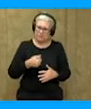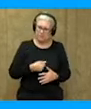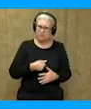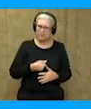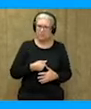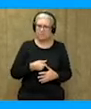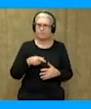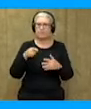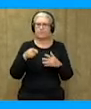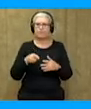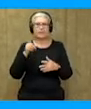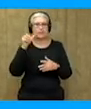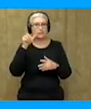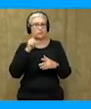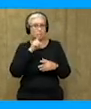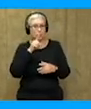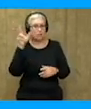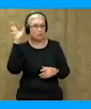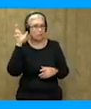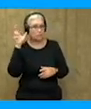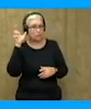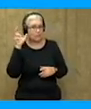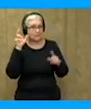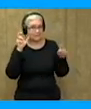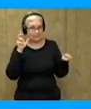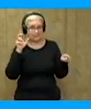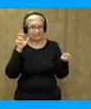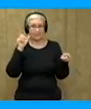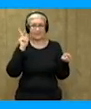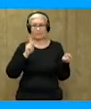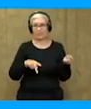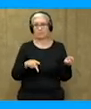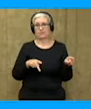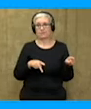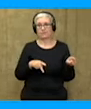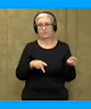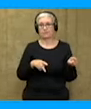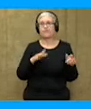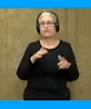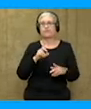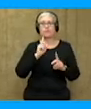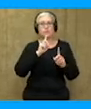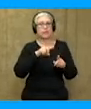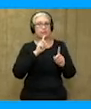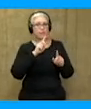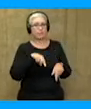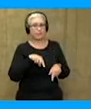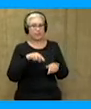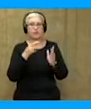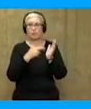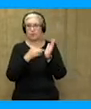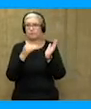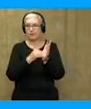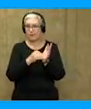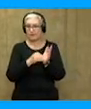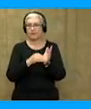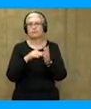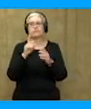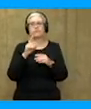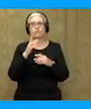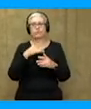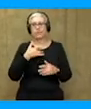sure that you are actively listening to that person, and in doing so, you can repeat back their feelings. Let's look at an